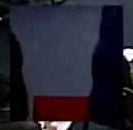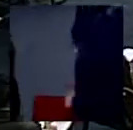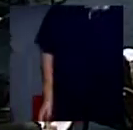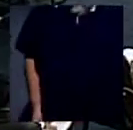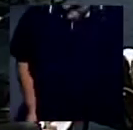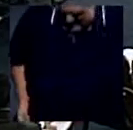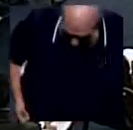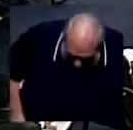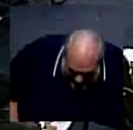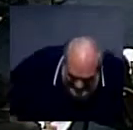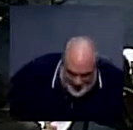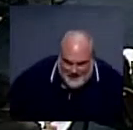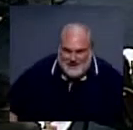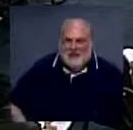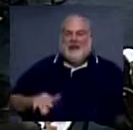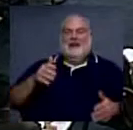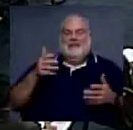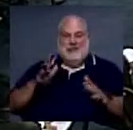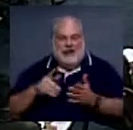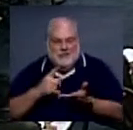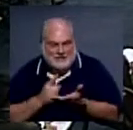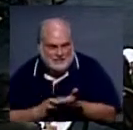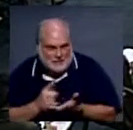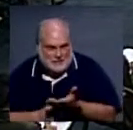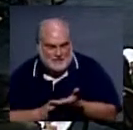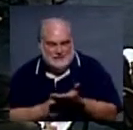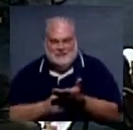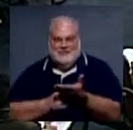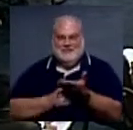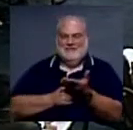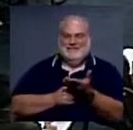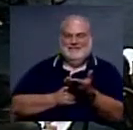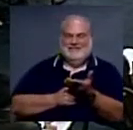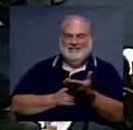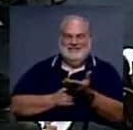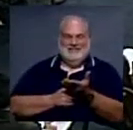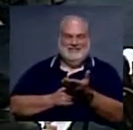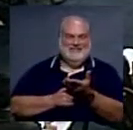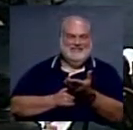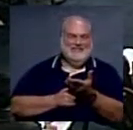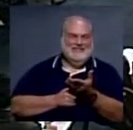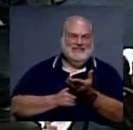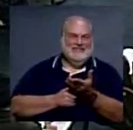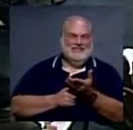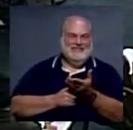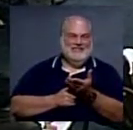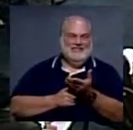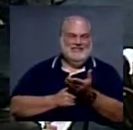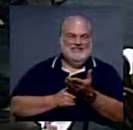Okay, that completes the conversation. Does the applicant wish to respond to anything?